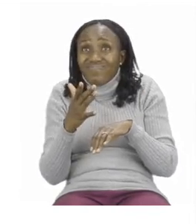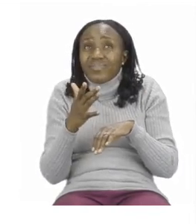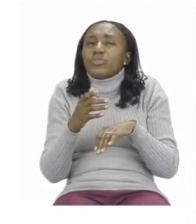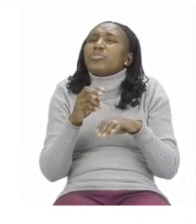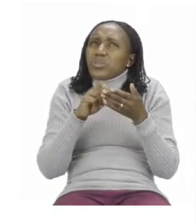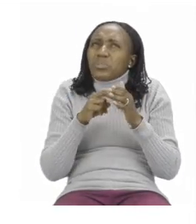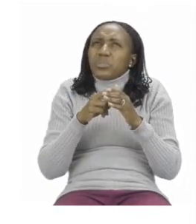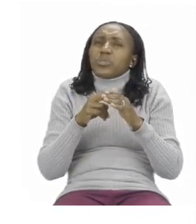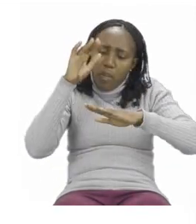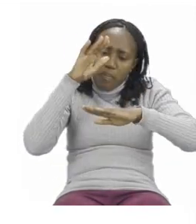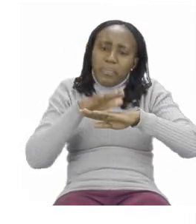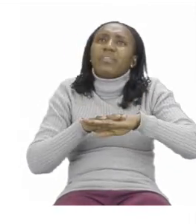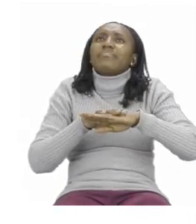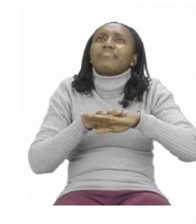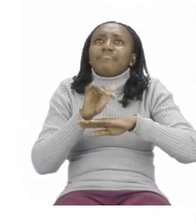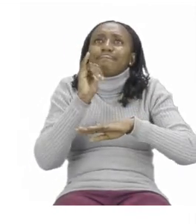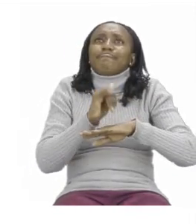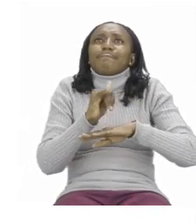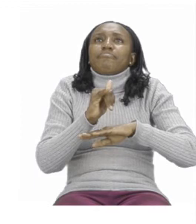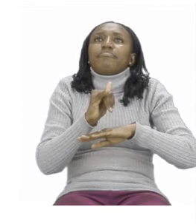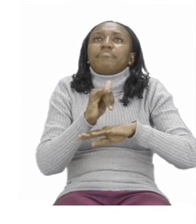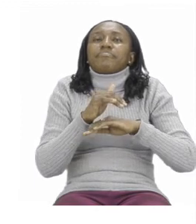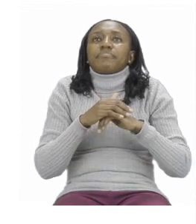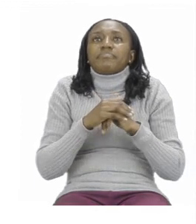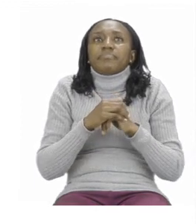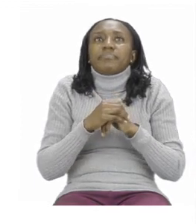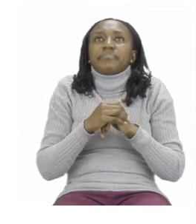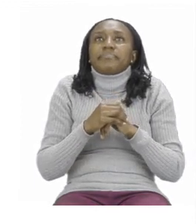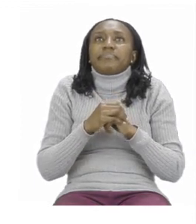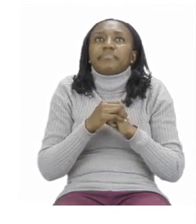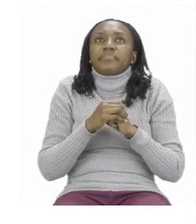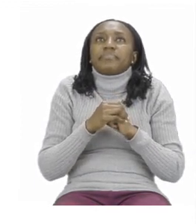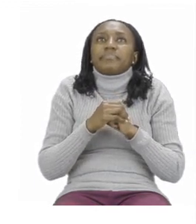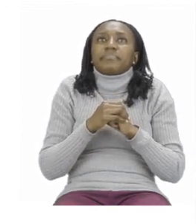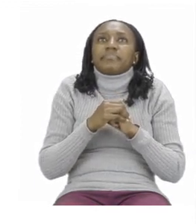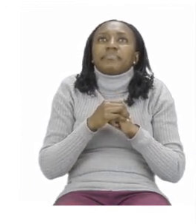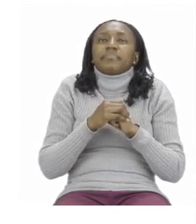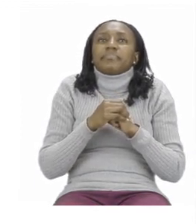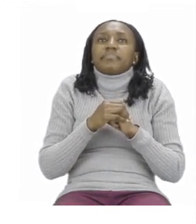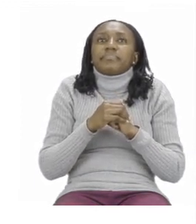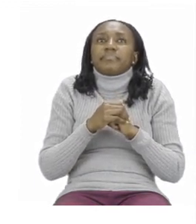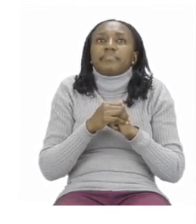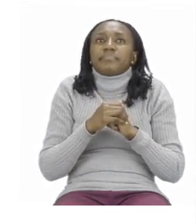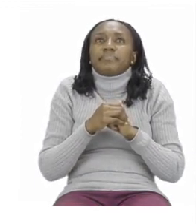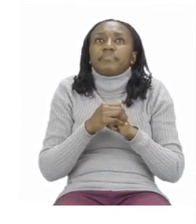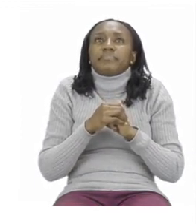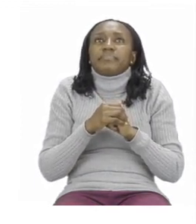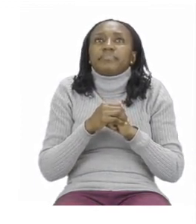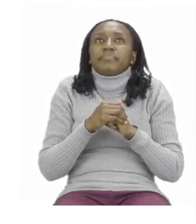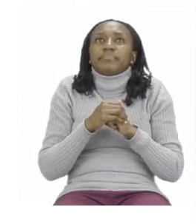safety float. So what do you think? That's right, everyone.